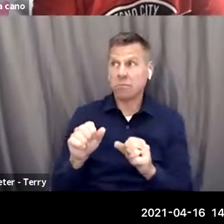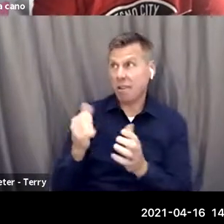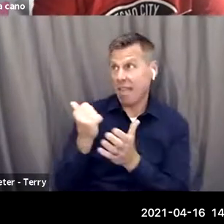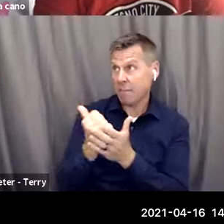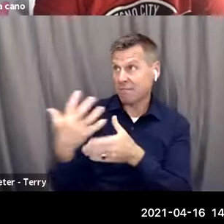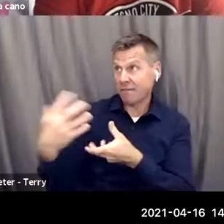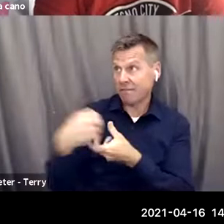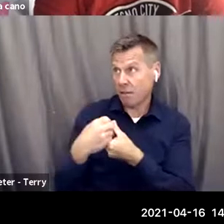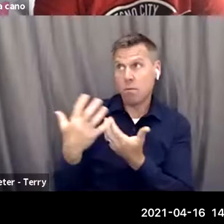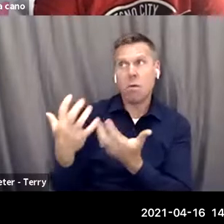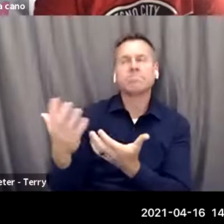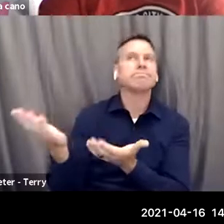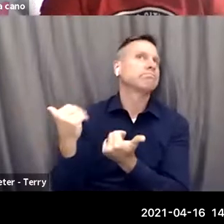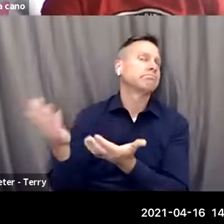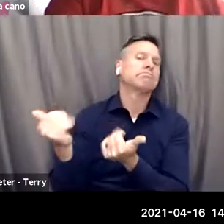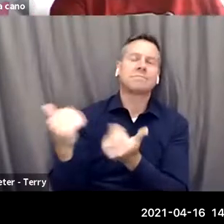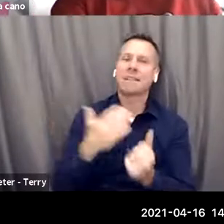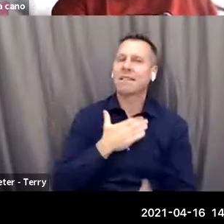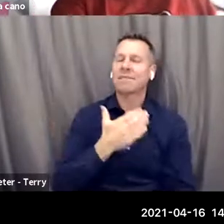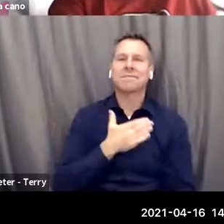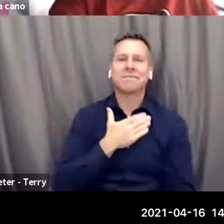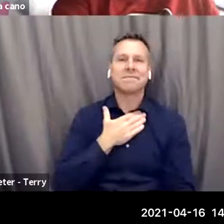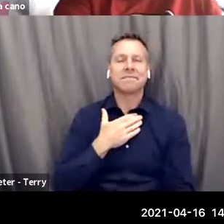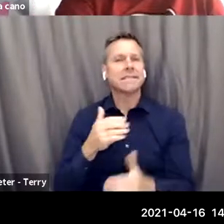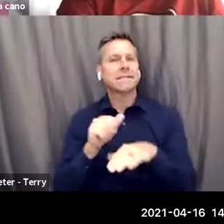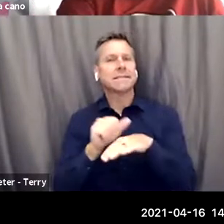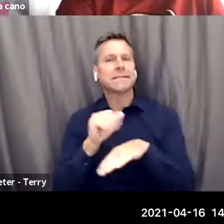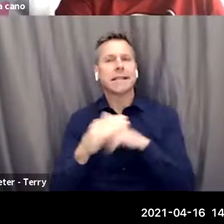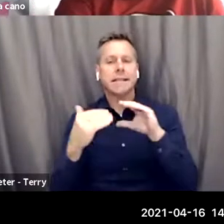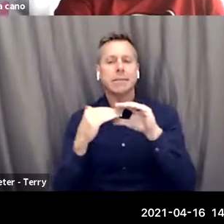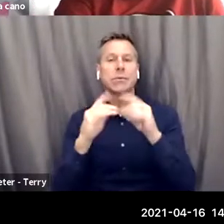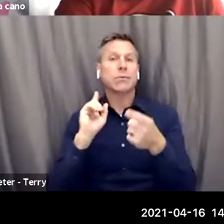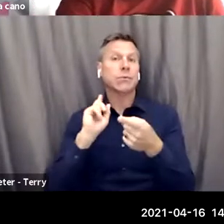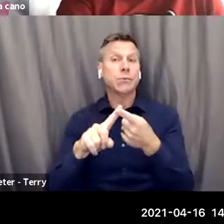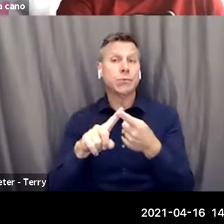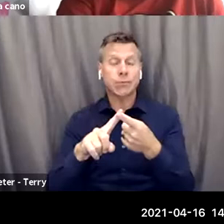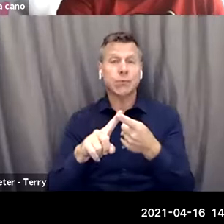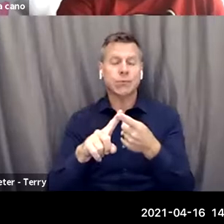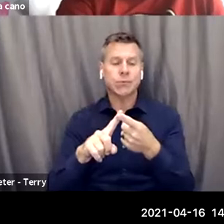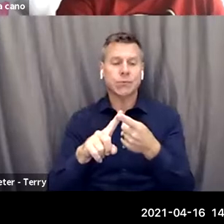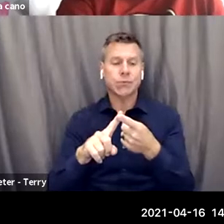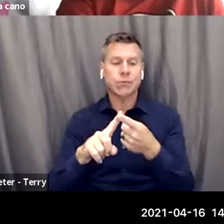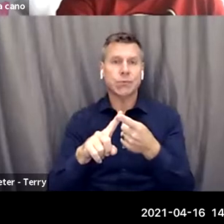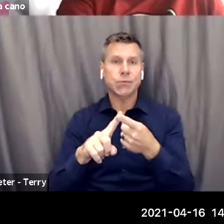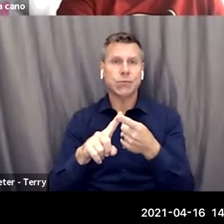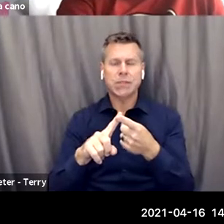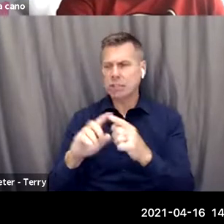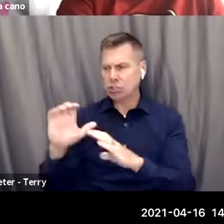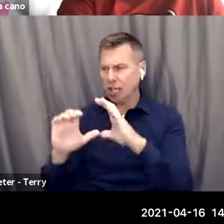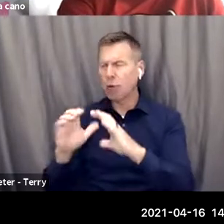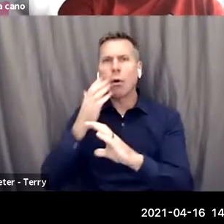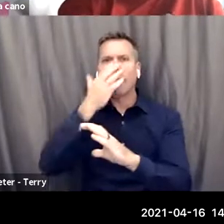to have you involved. You can just send an email to, let me put it in the chat.